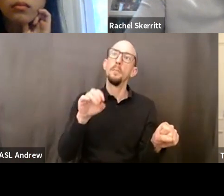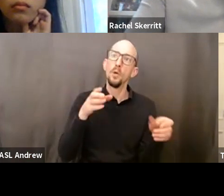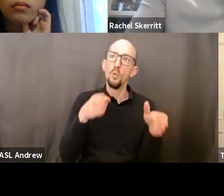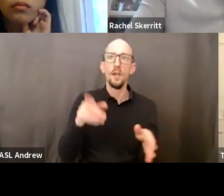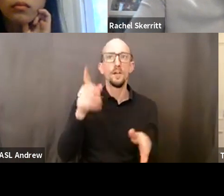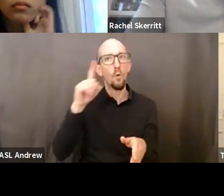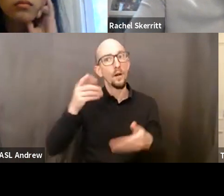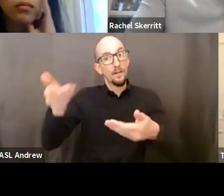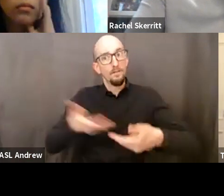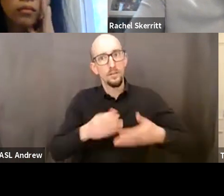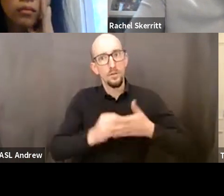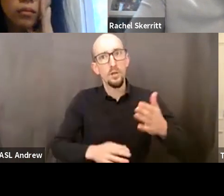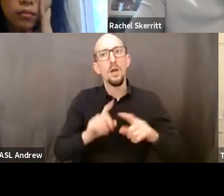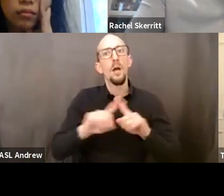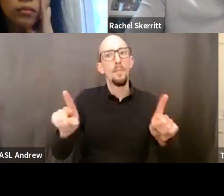difference.